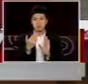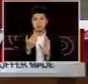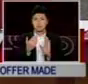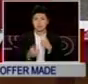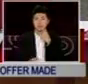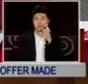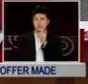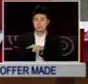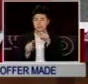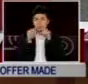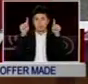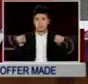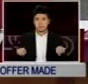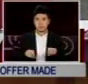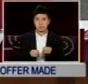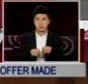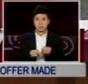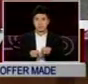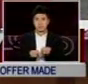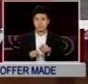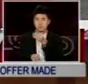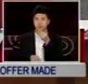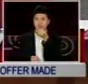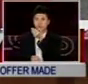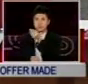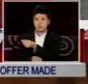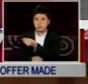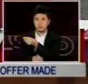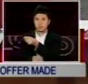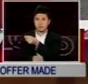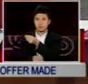virtue of a subpoena issued by this court on